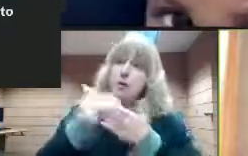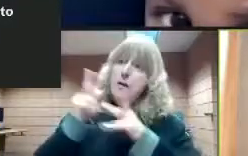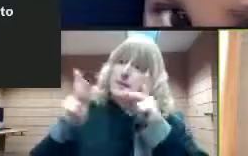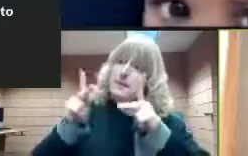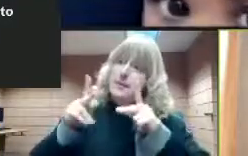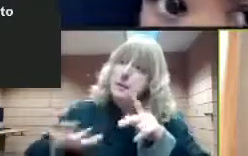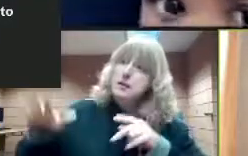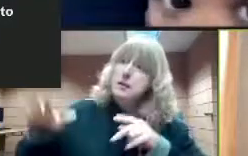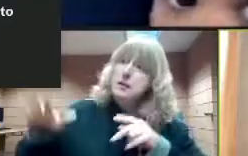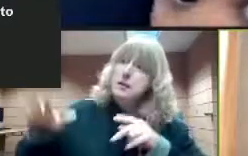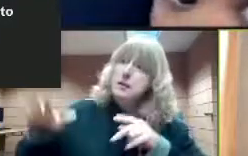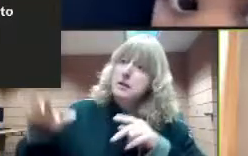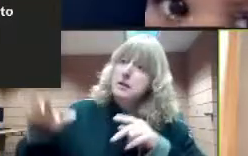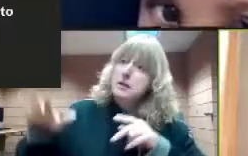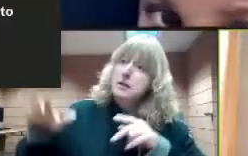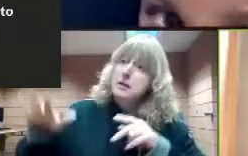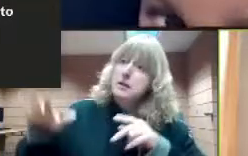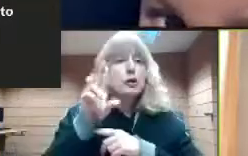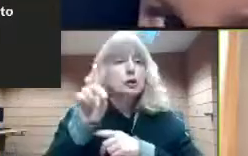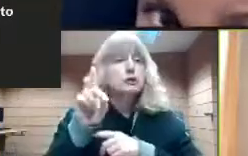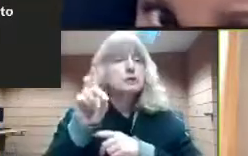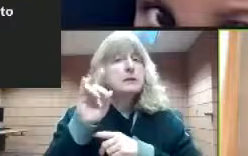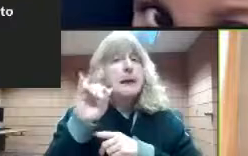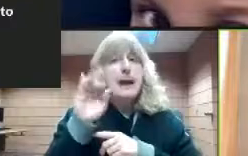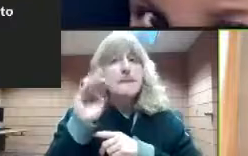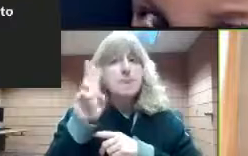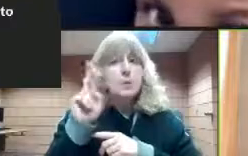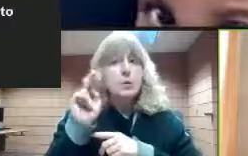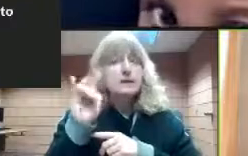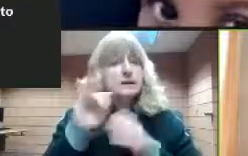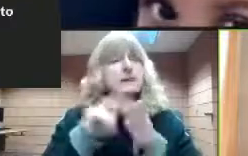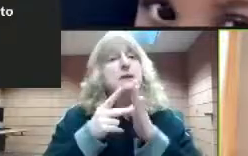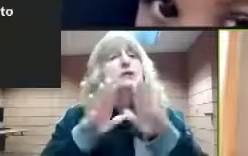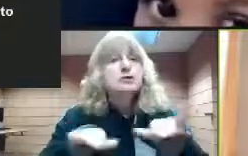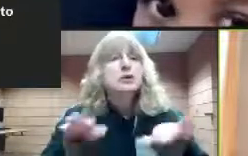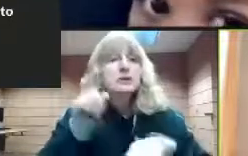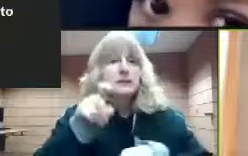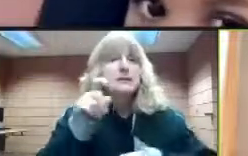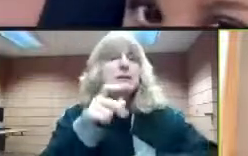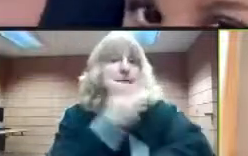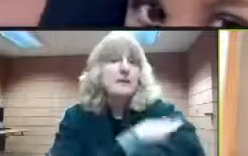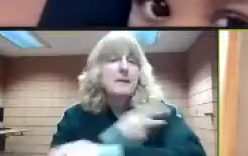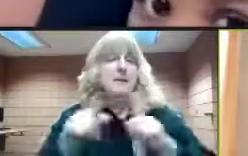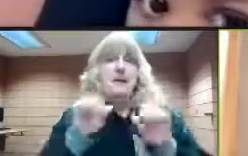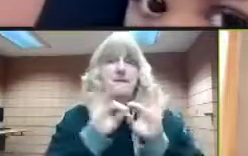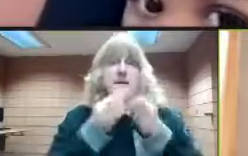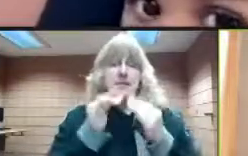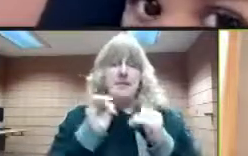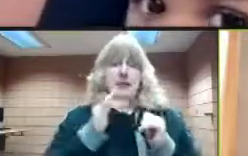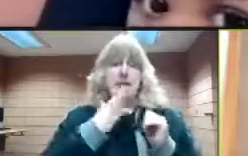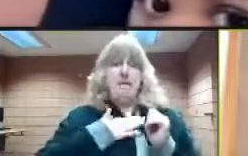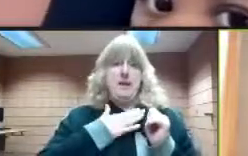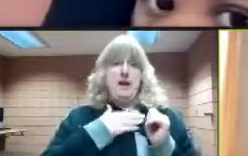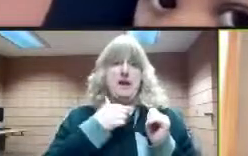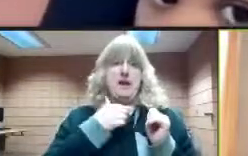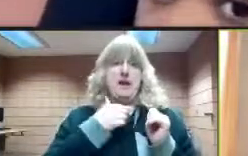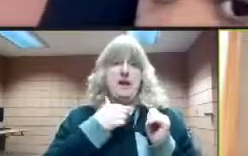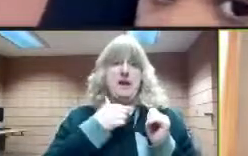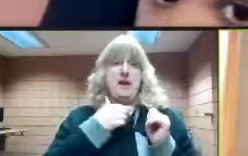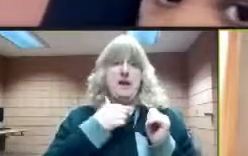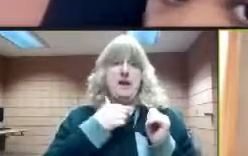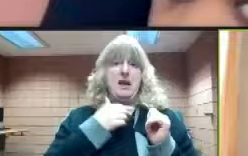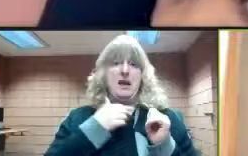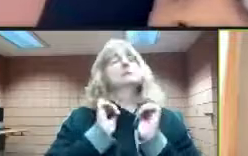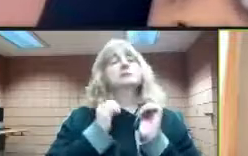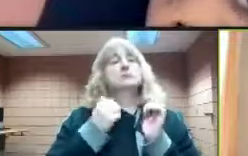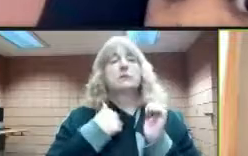need to be vaccinated. But for families like mine who have chose to become exempt from vaccination, it's really important for us to